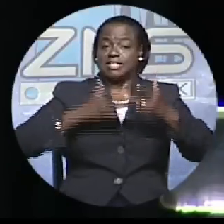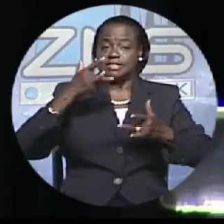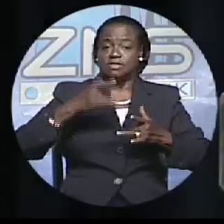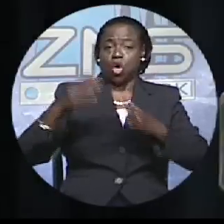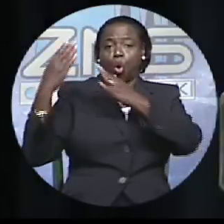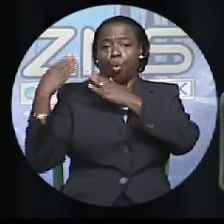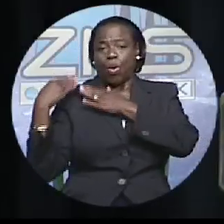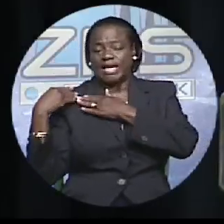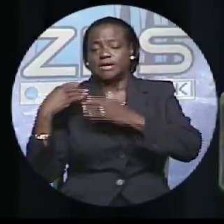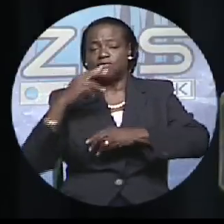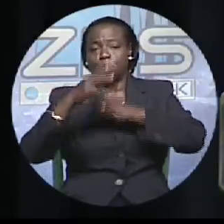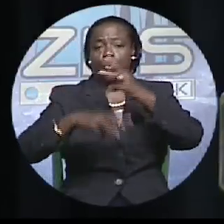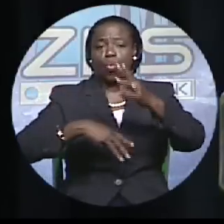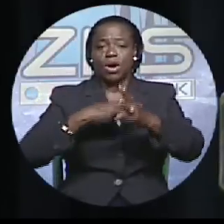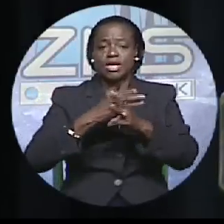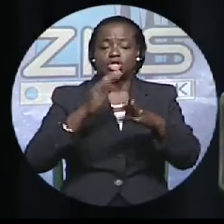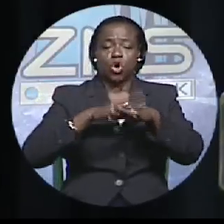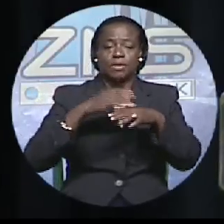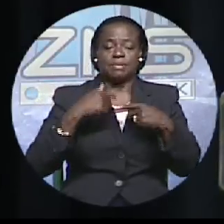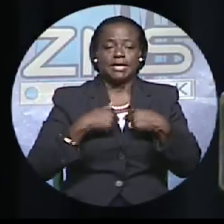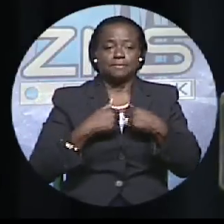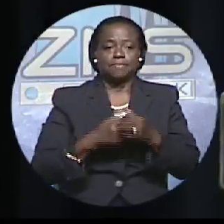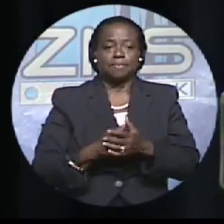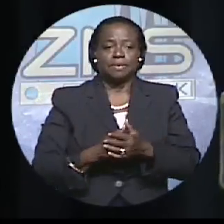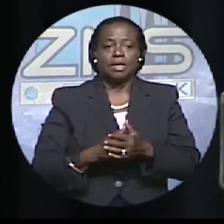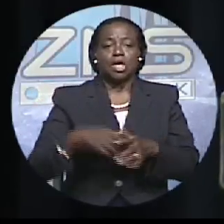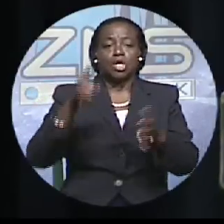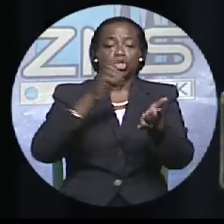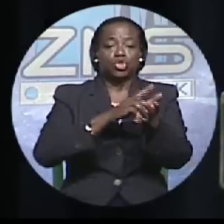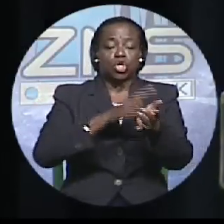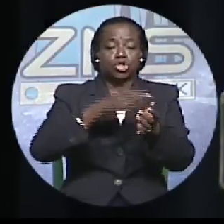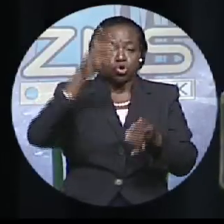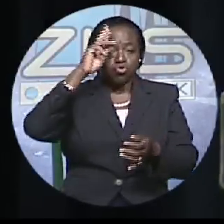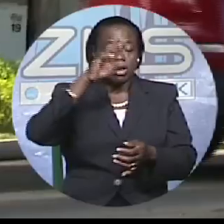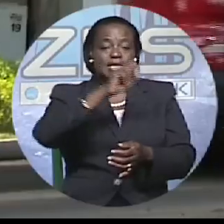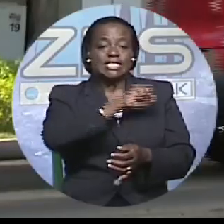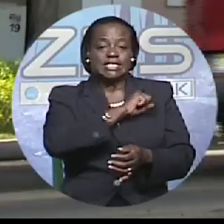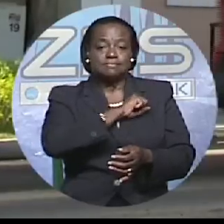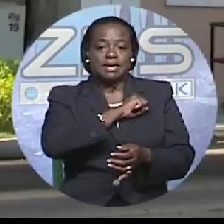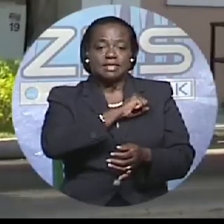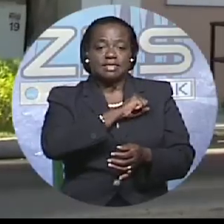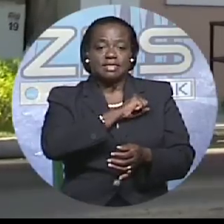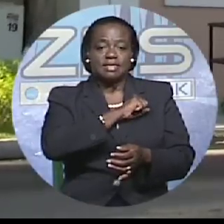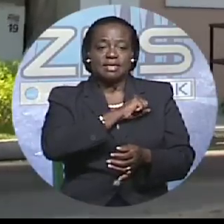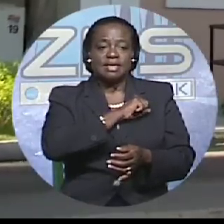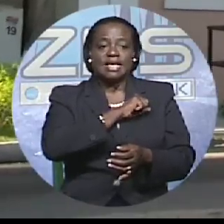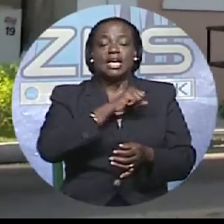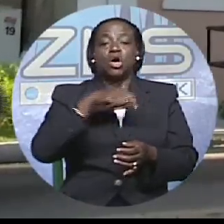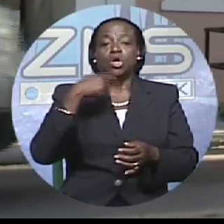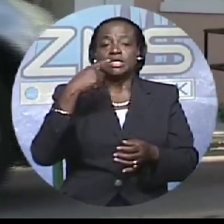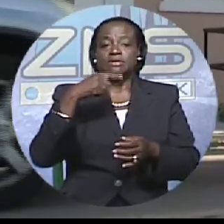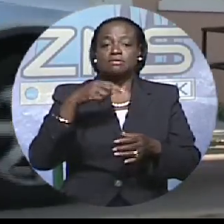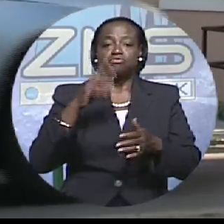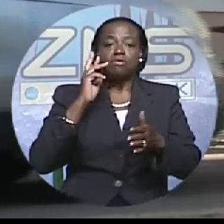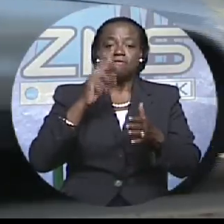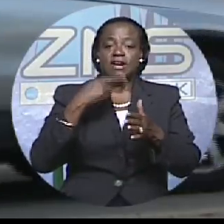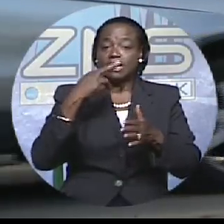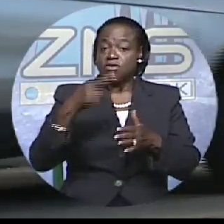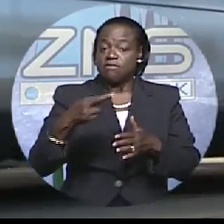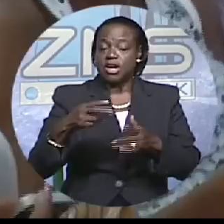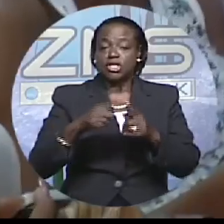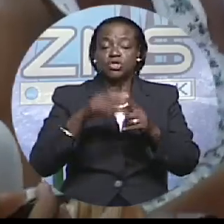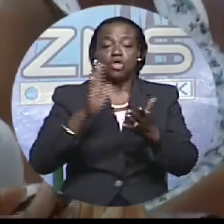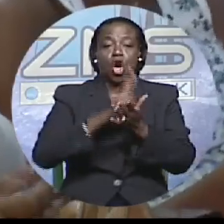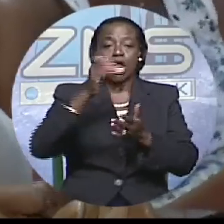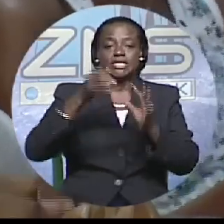succeeded. College of the Bahamas President Dr. Rodney Smith referred to the college as the University of the Bahamas, demonstrating the